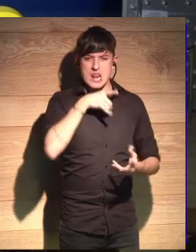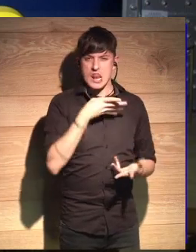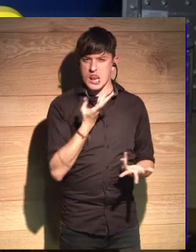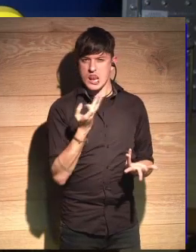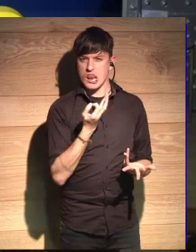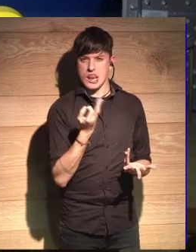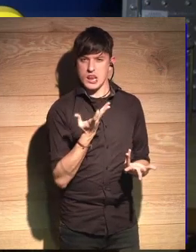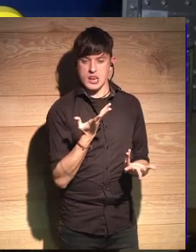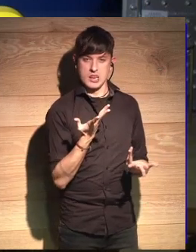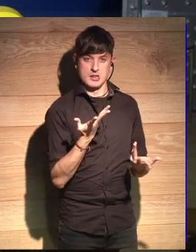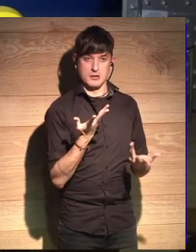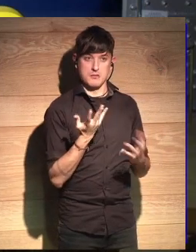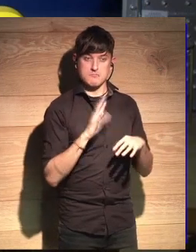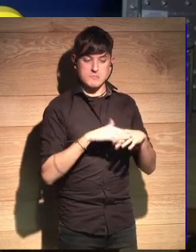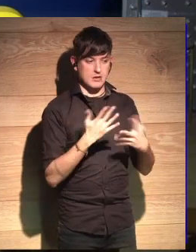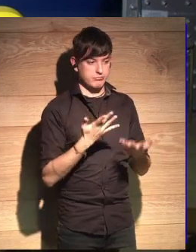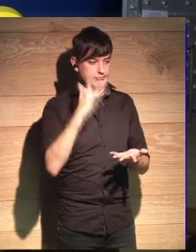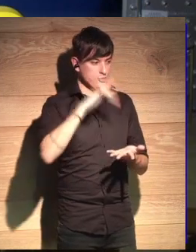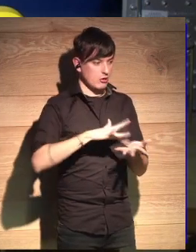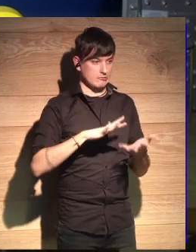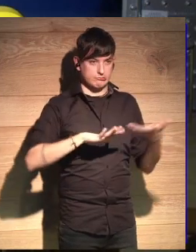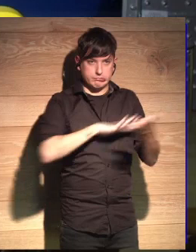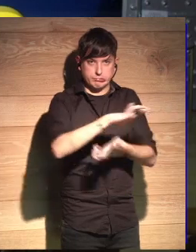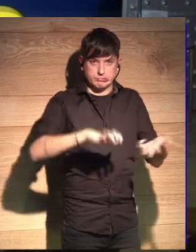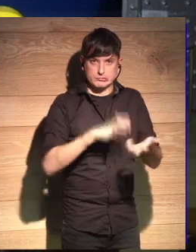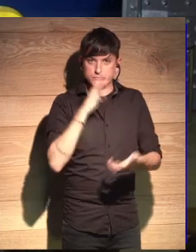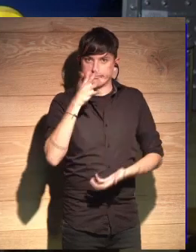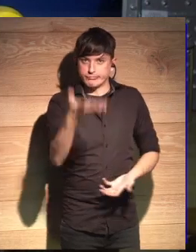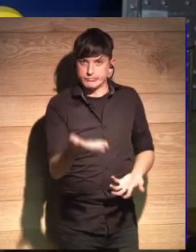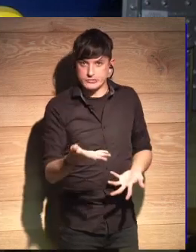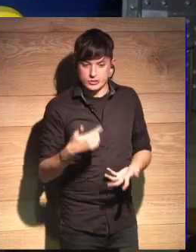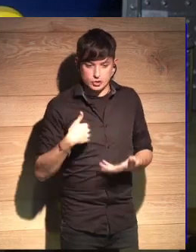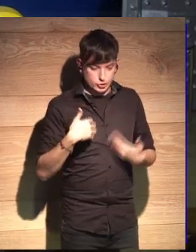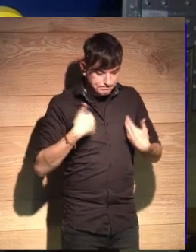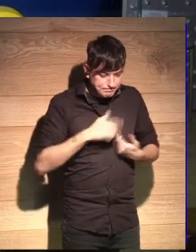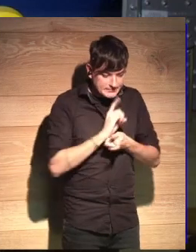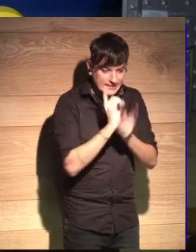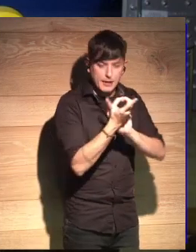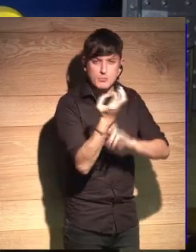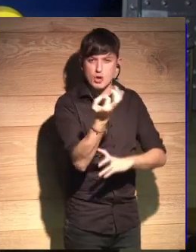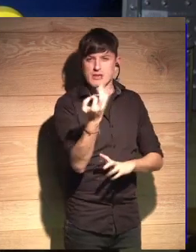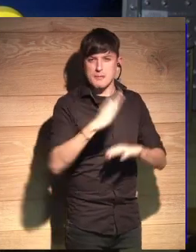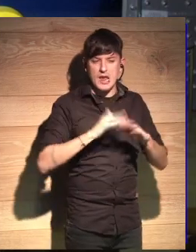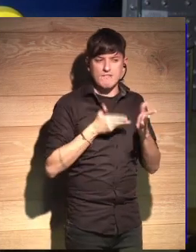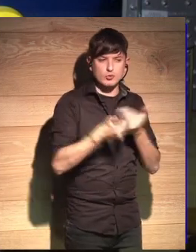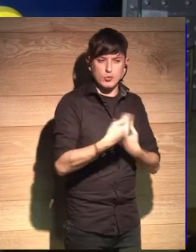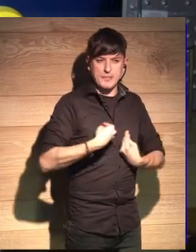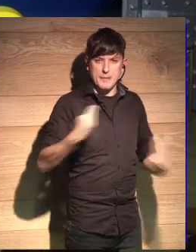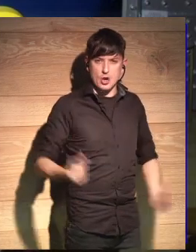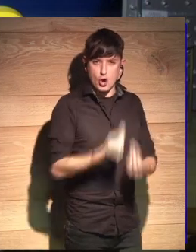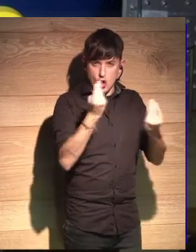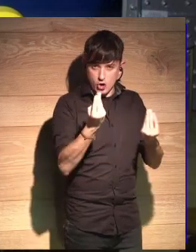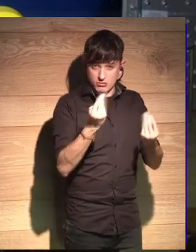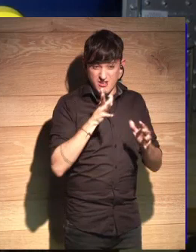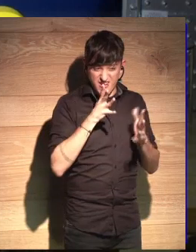this mess? What do I have to change about myself so that I can live a better life now after